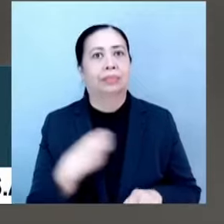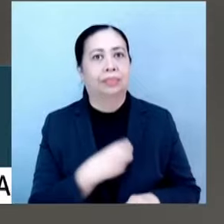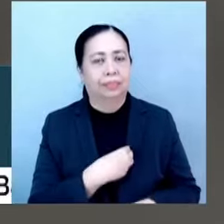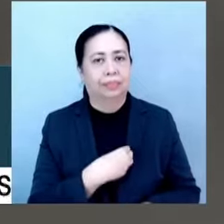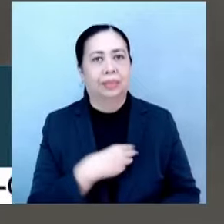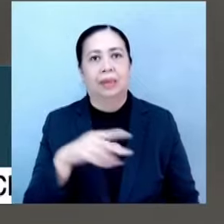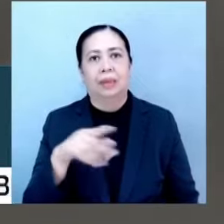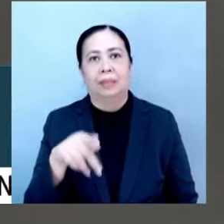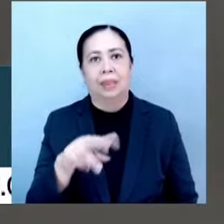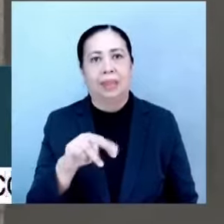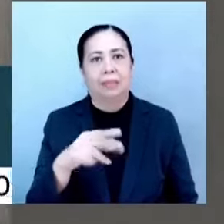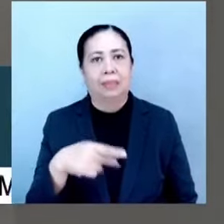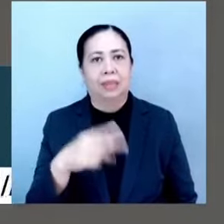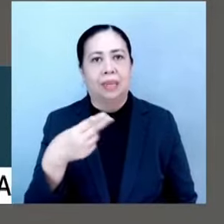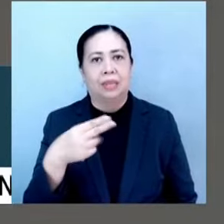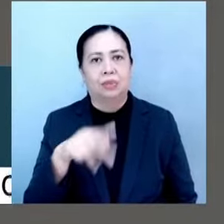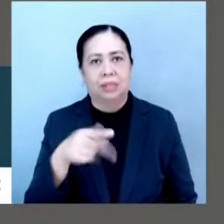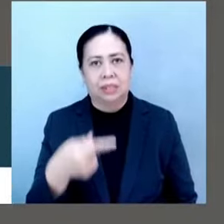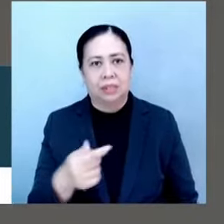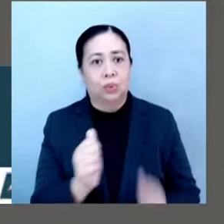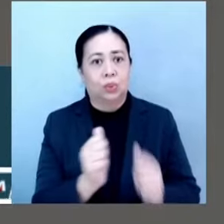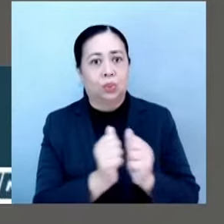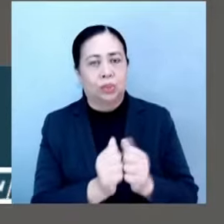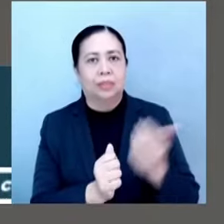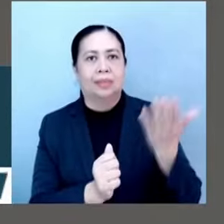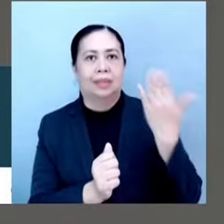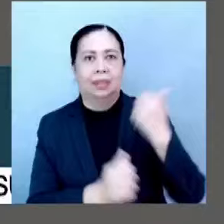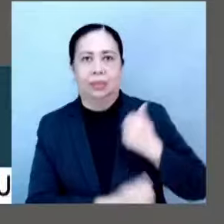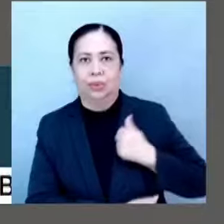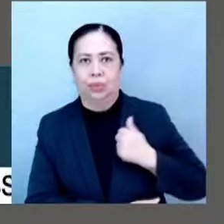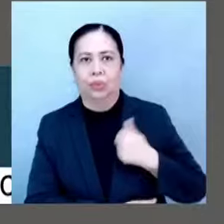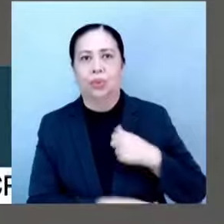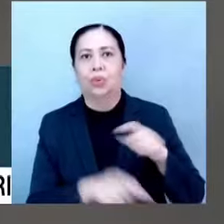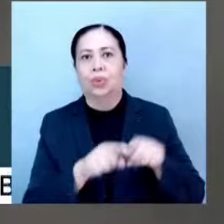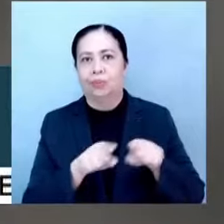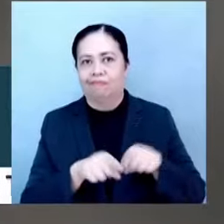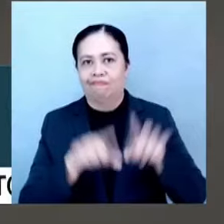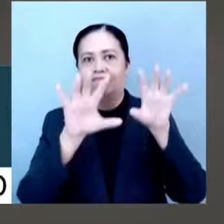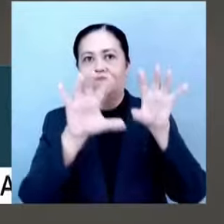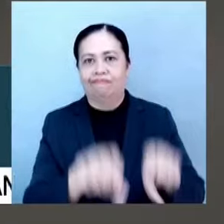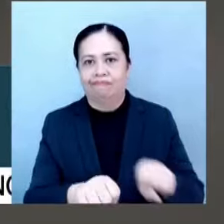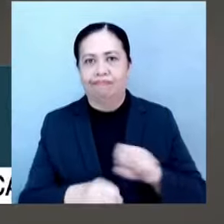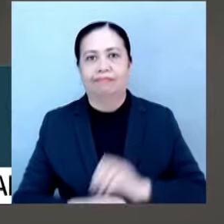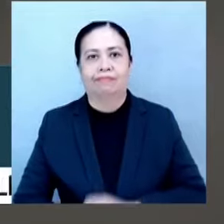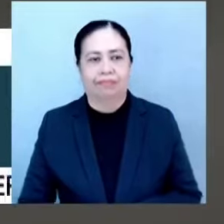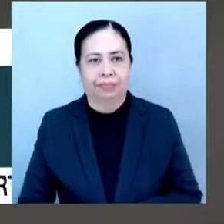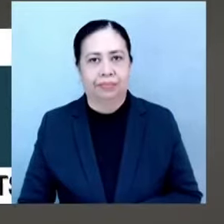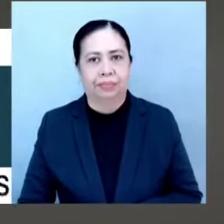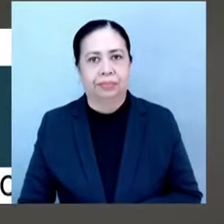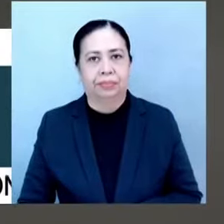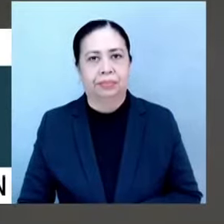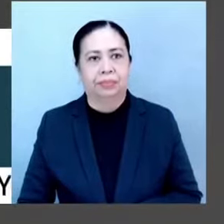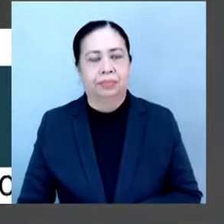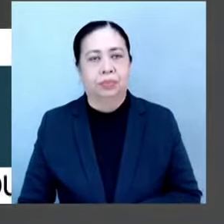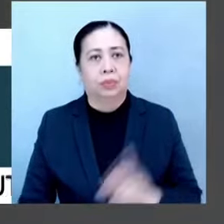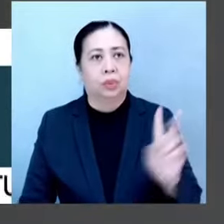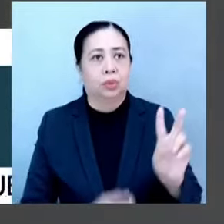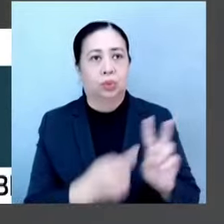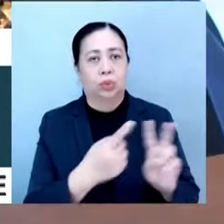Highway Patrol Group. His companion, a former soldier, was also arrested. They were escorting